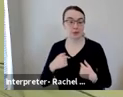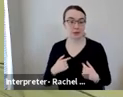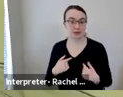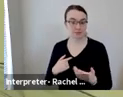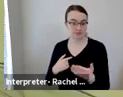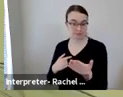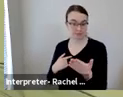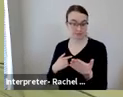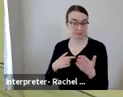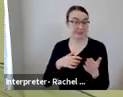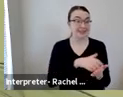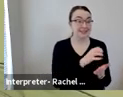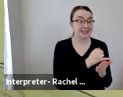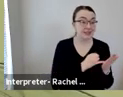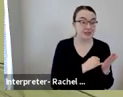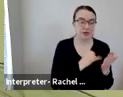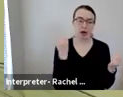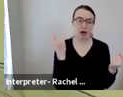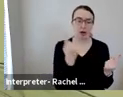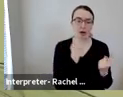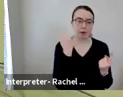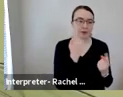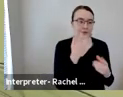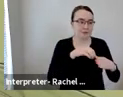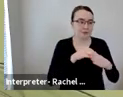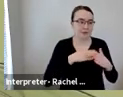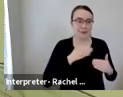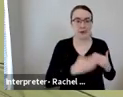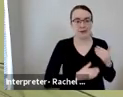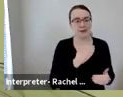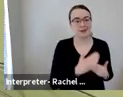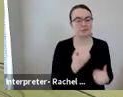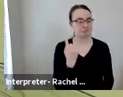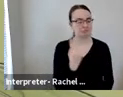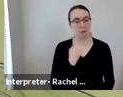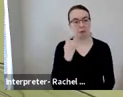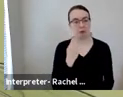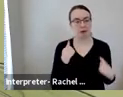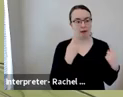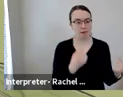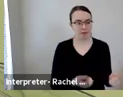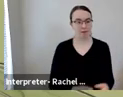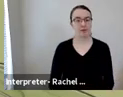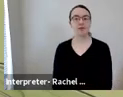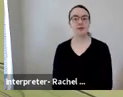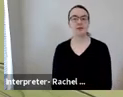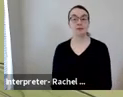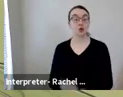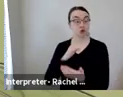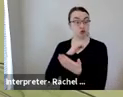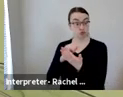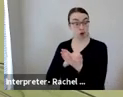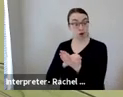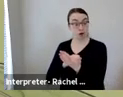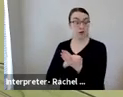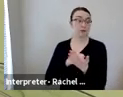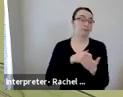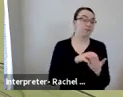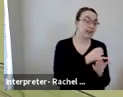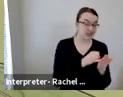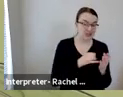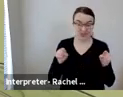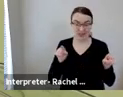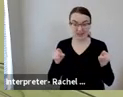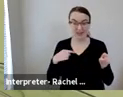Sketching has always been a part of what I've done. So drawing, sketching, I was